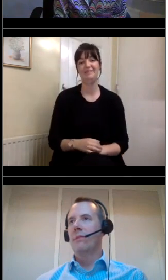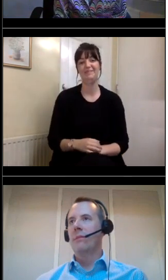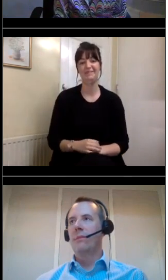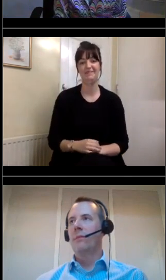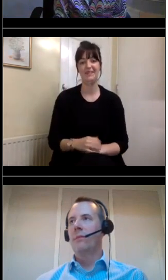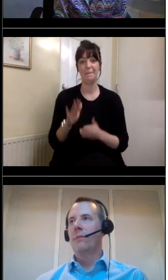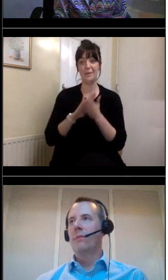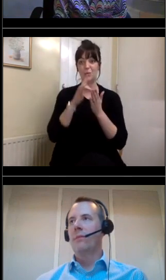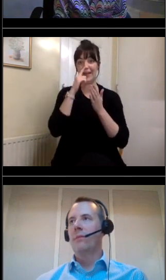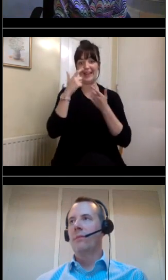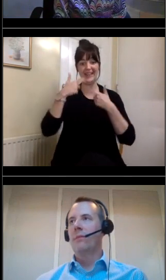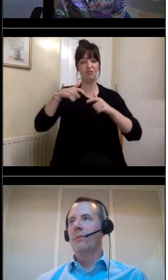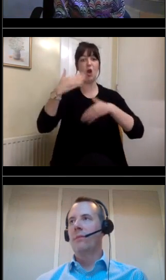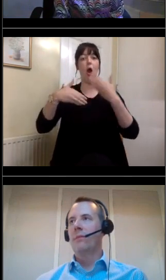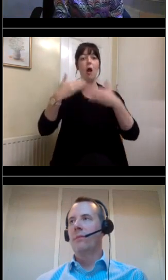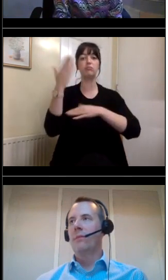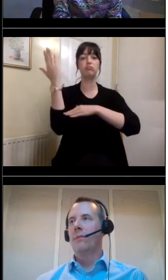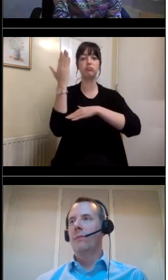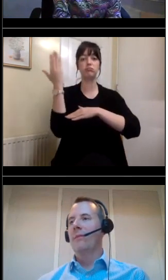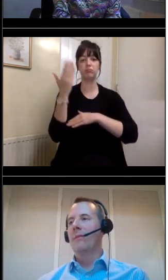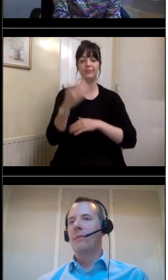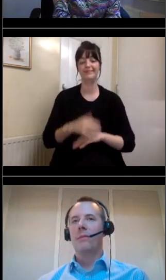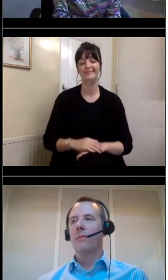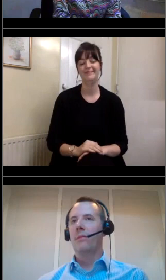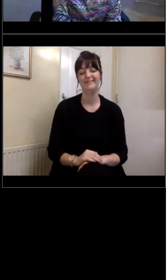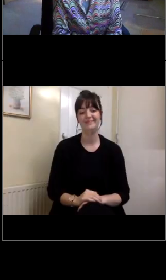webinar onwards and help us out.